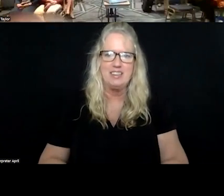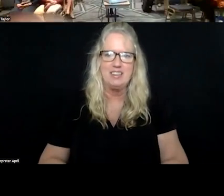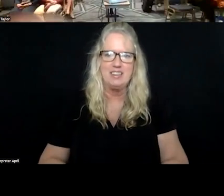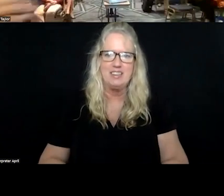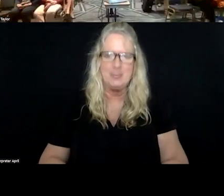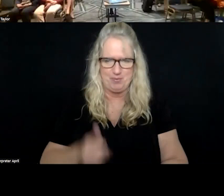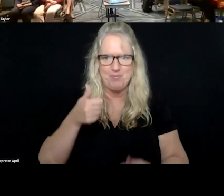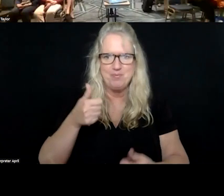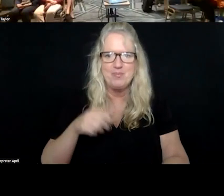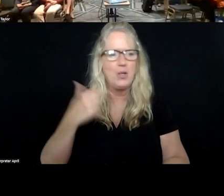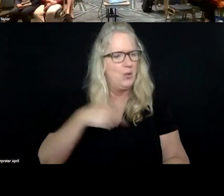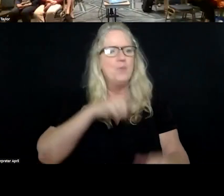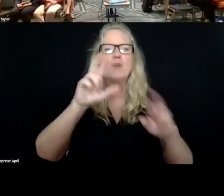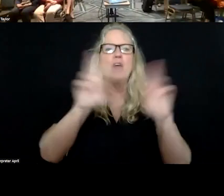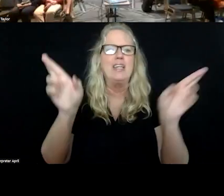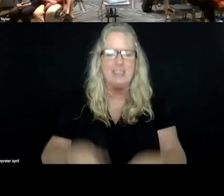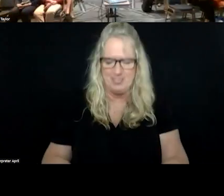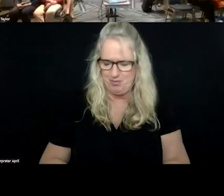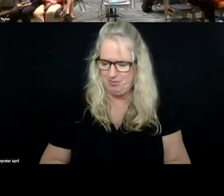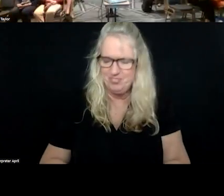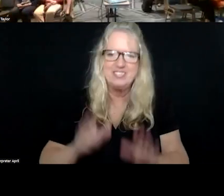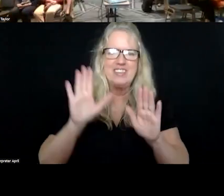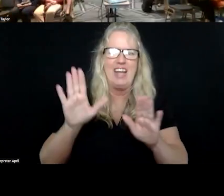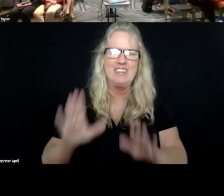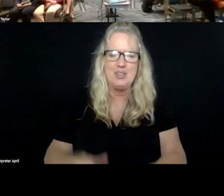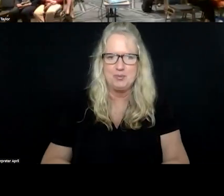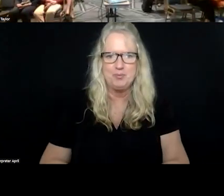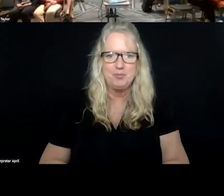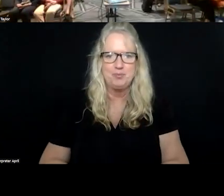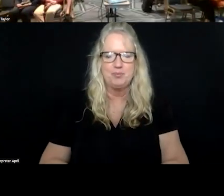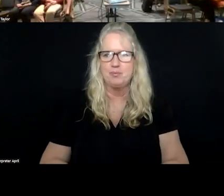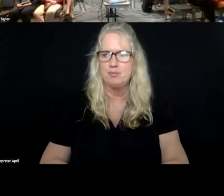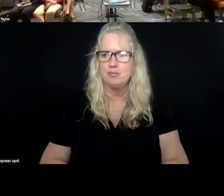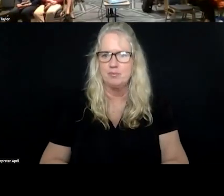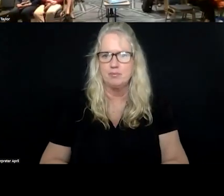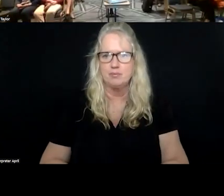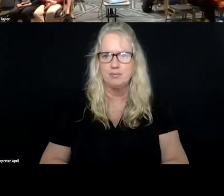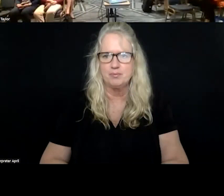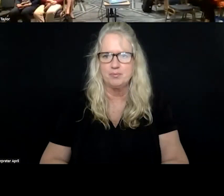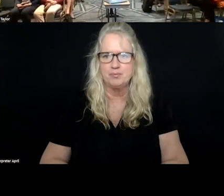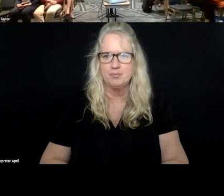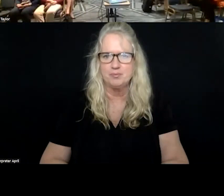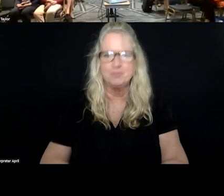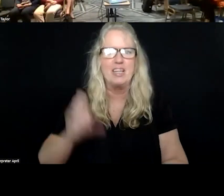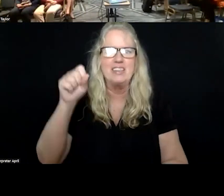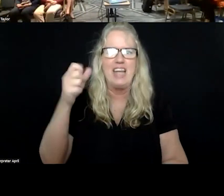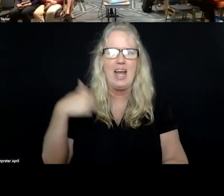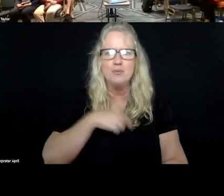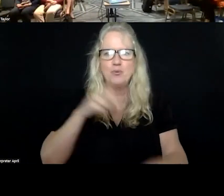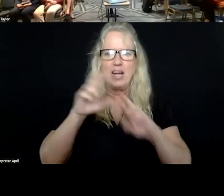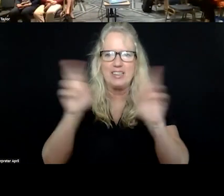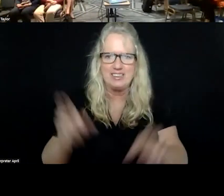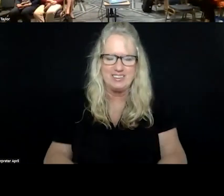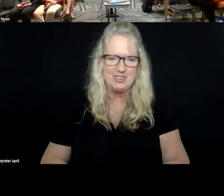Yeah, there you go. We're ready. Excellent. Okay, and We're ready. Okay,